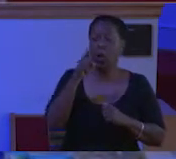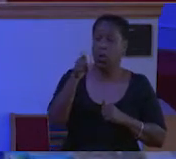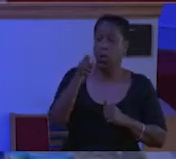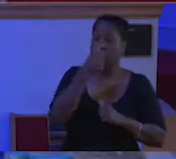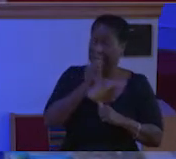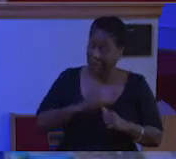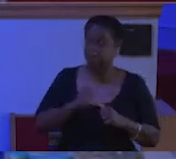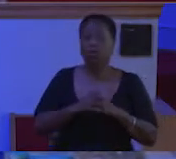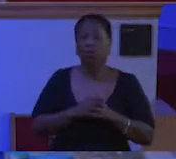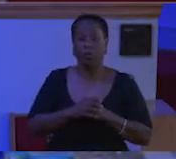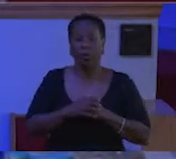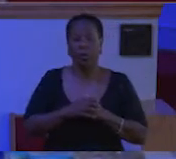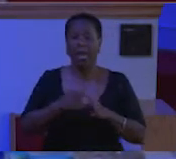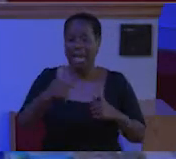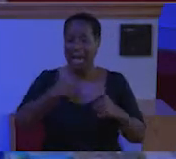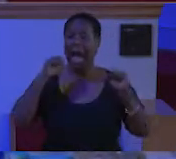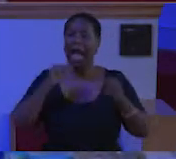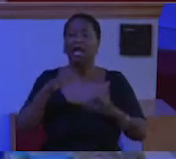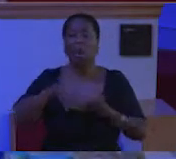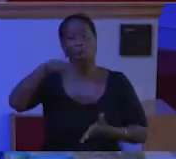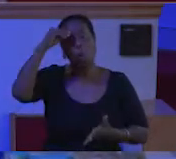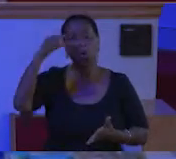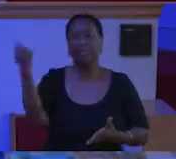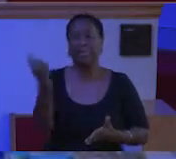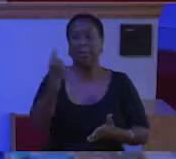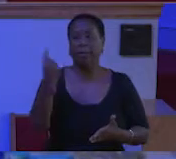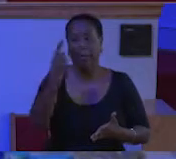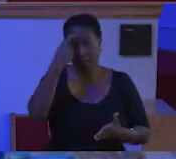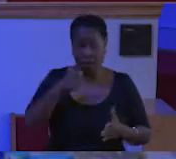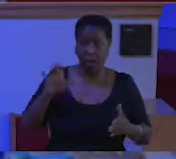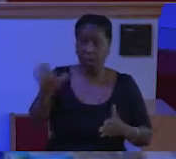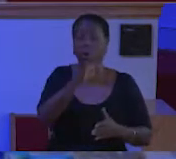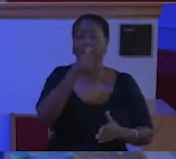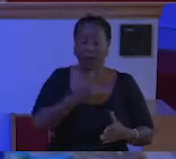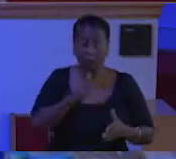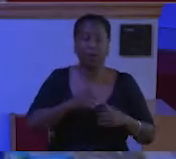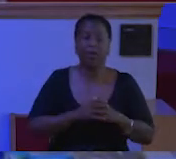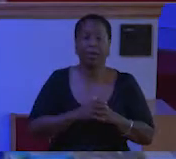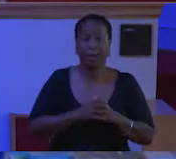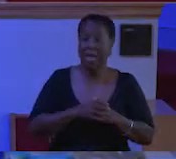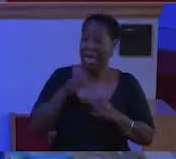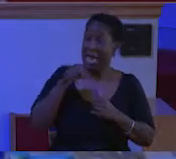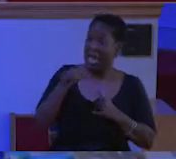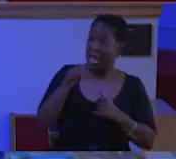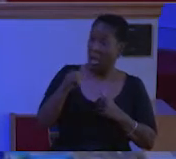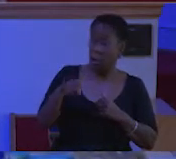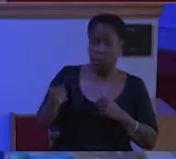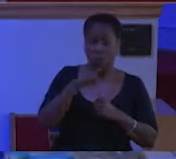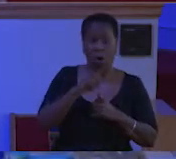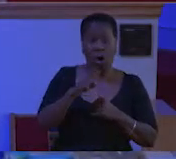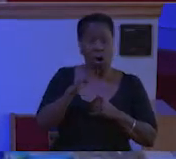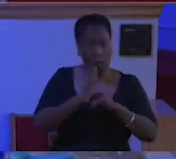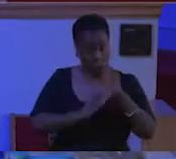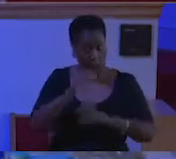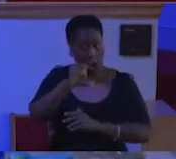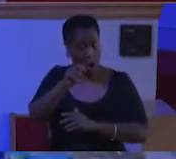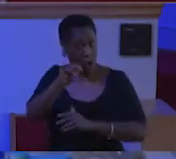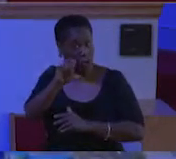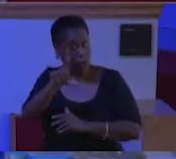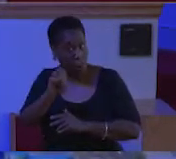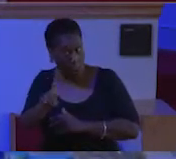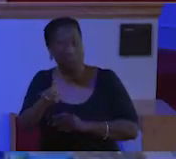suffer, I can learn something from your suffering. And as you are consoled, I can